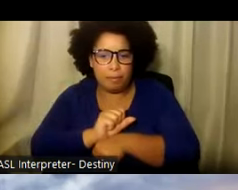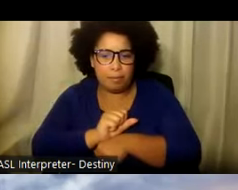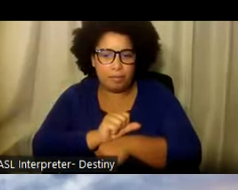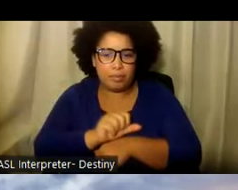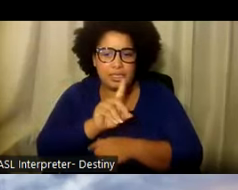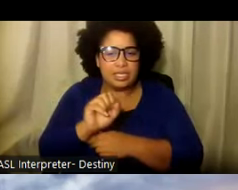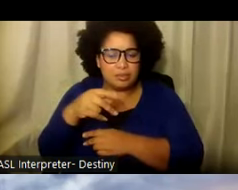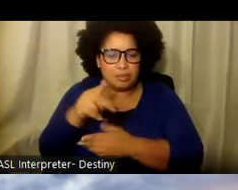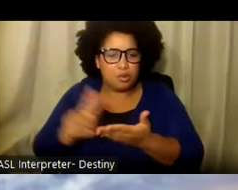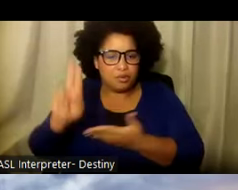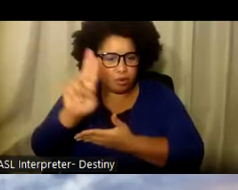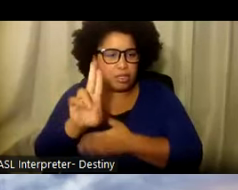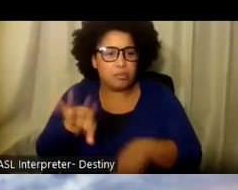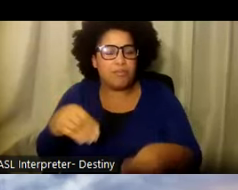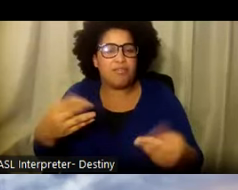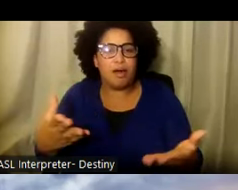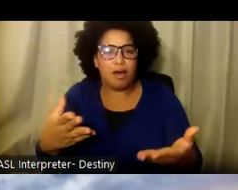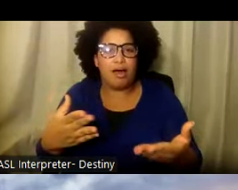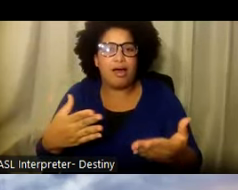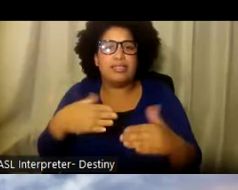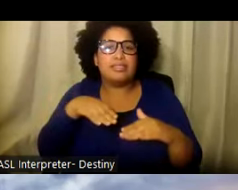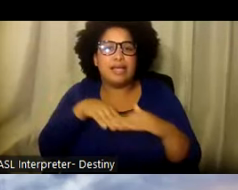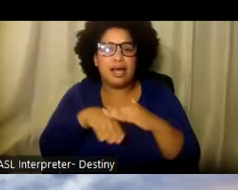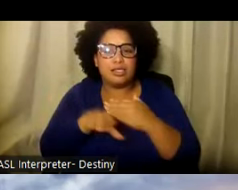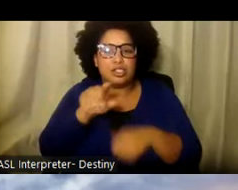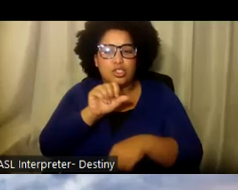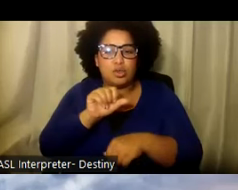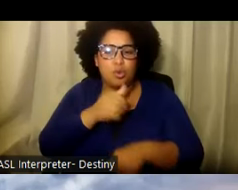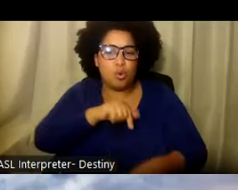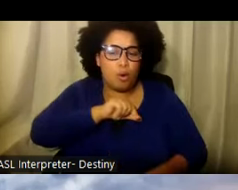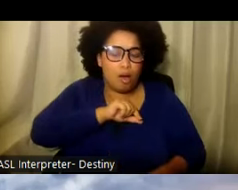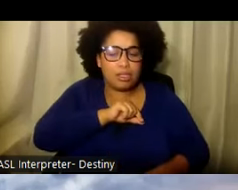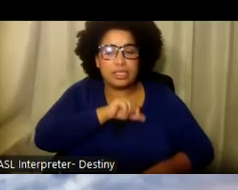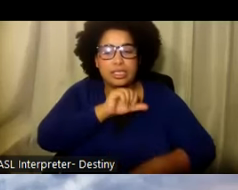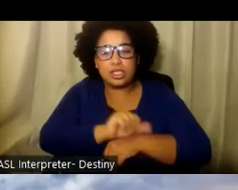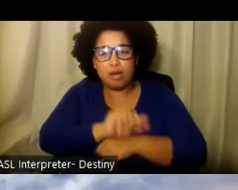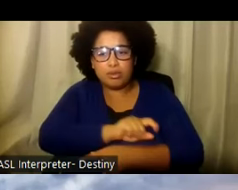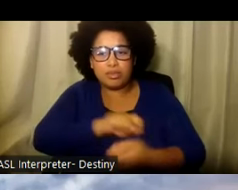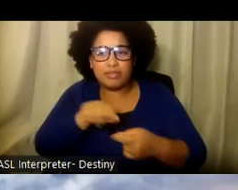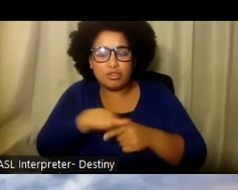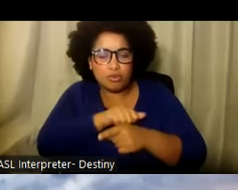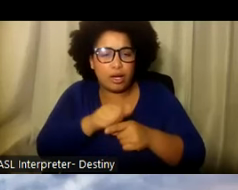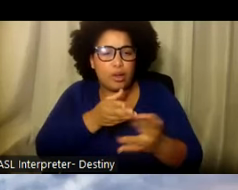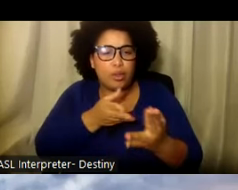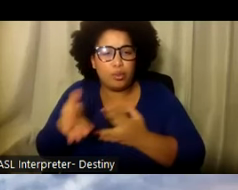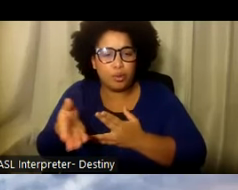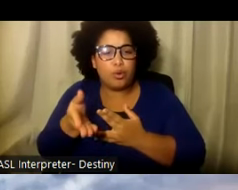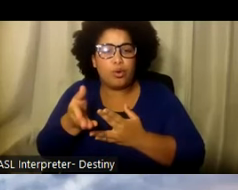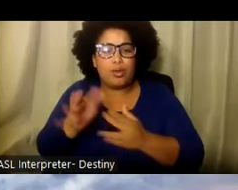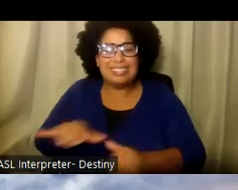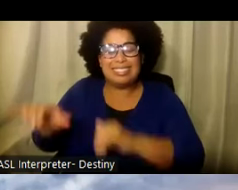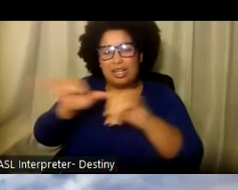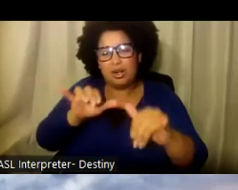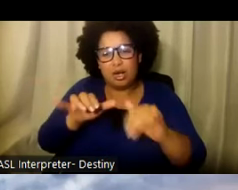DSP University provides access to quality job-specific training for DSPs through standardized competency-based